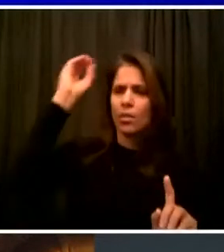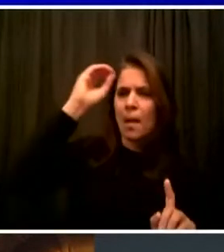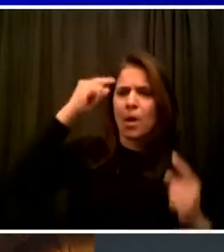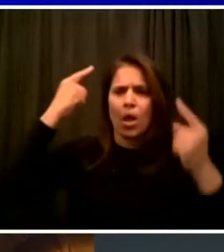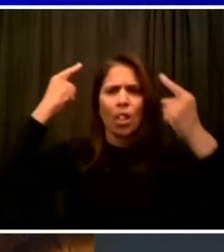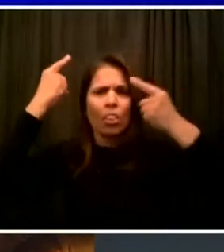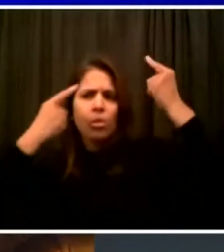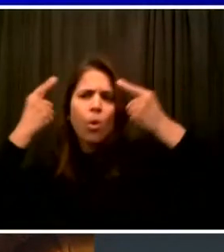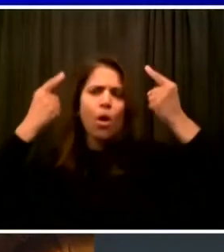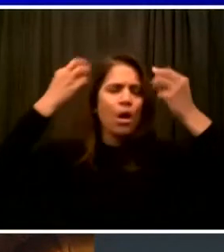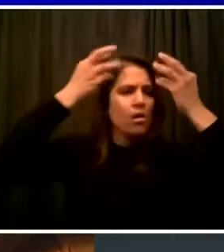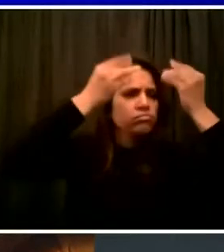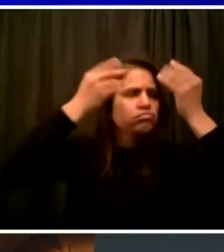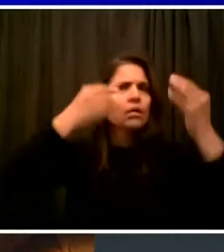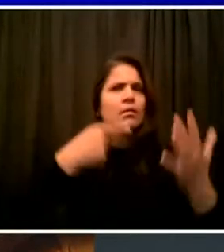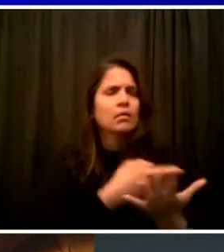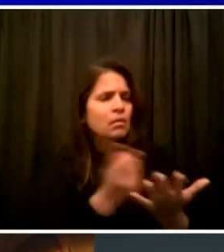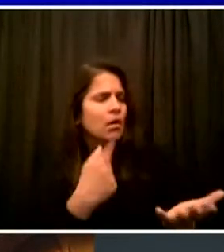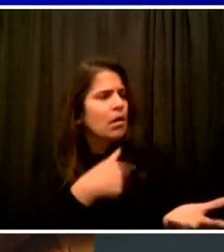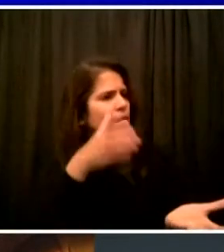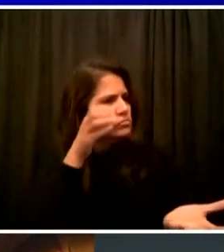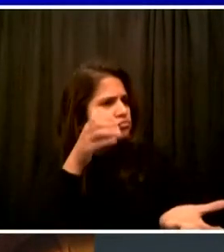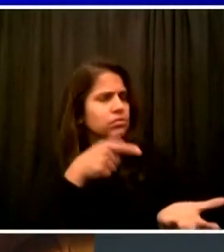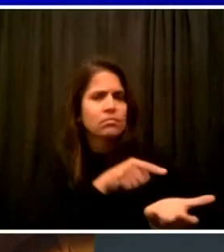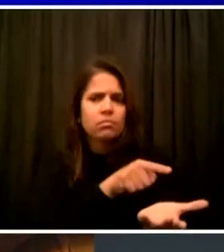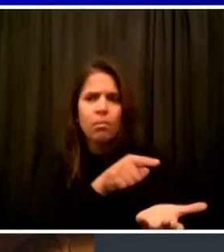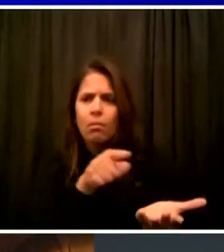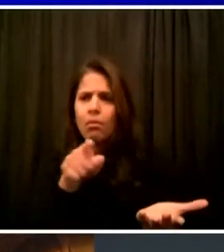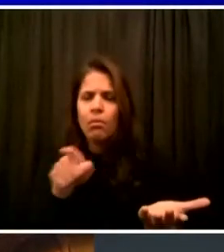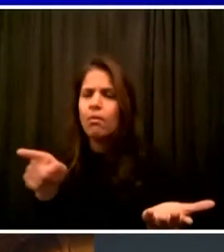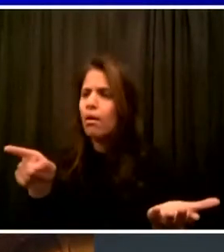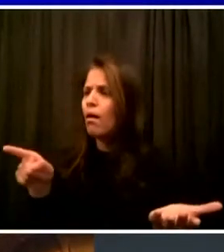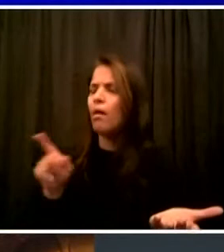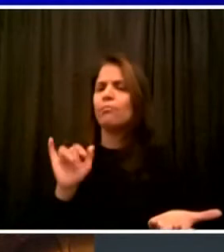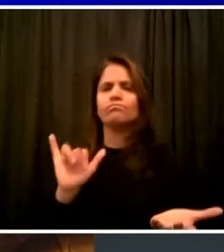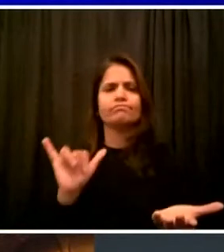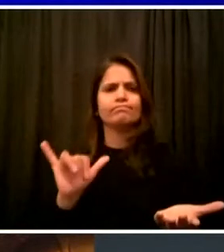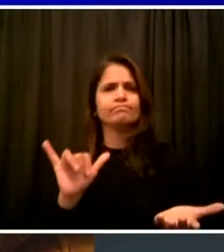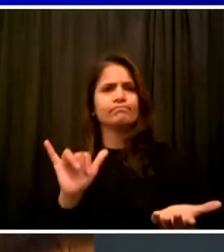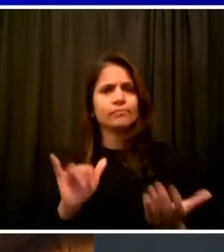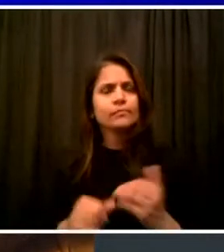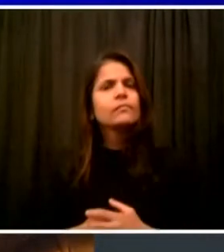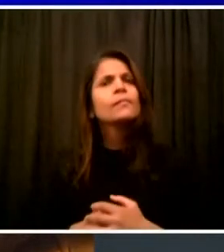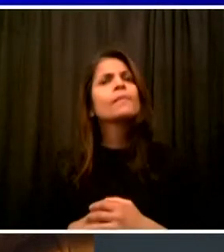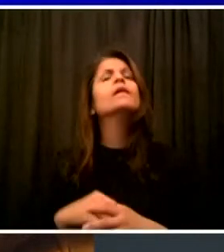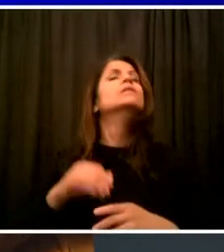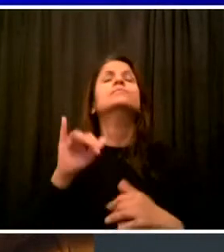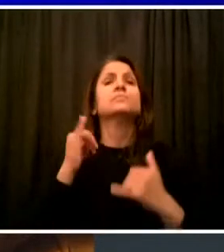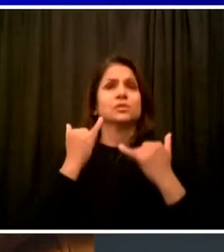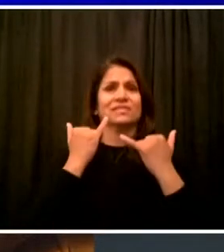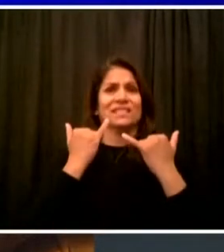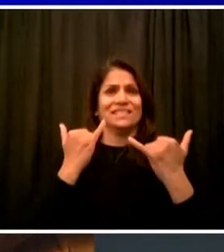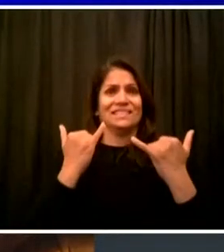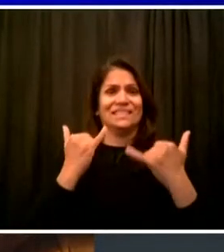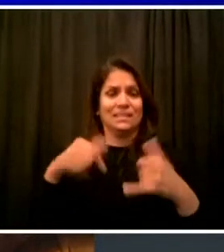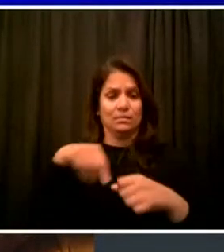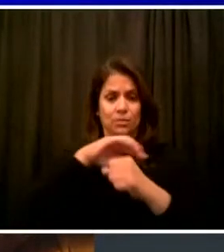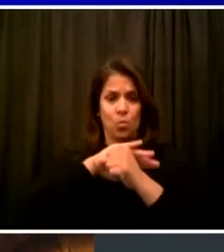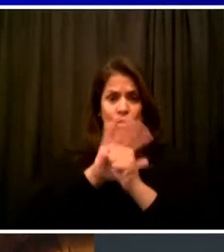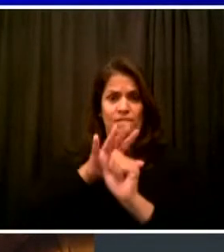part profound economic crisis. It's just done horrible things to families all over the city, and the anxiety,